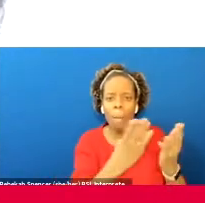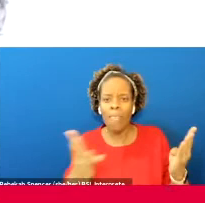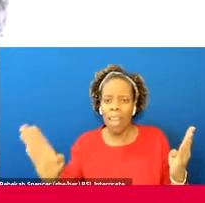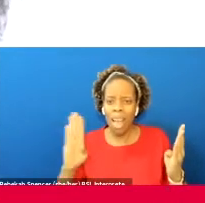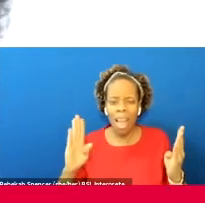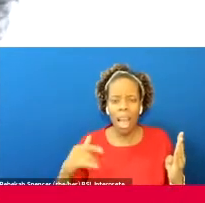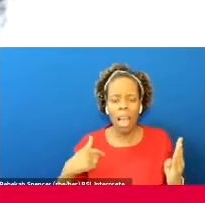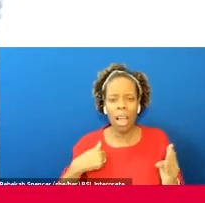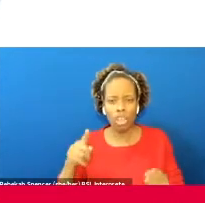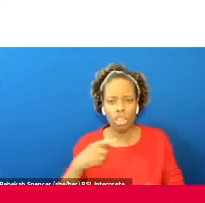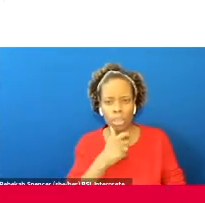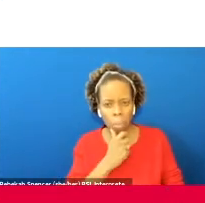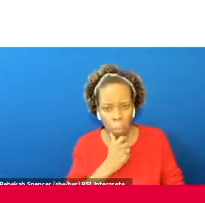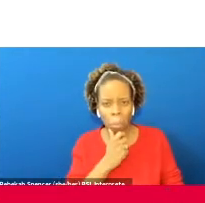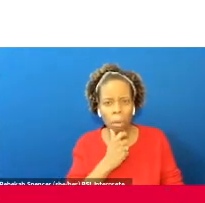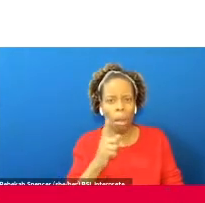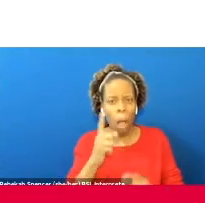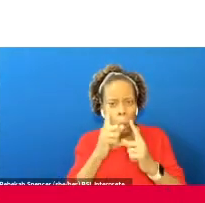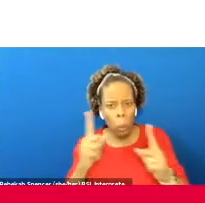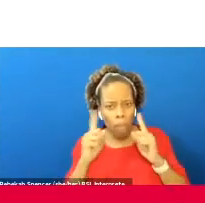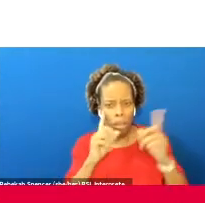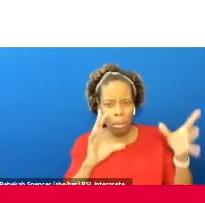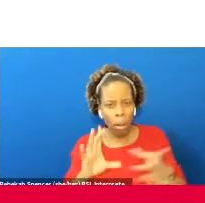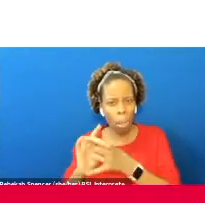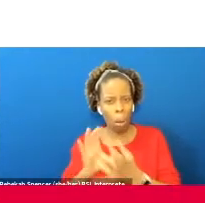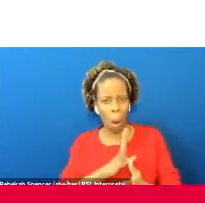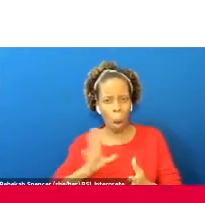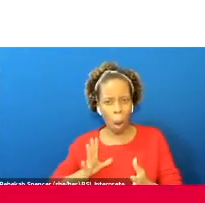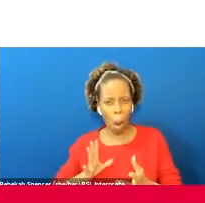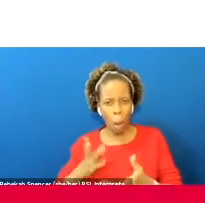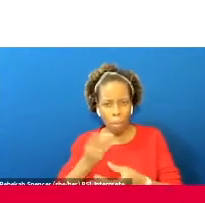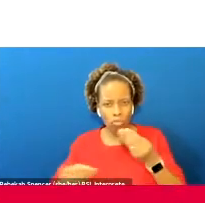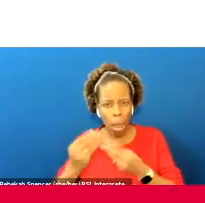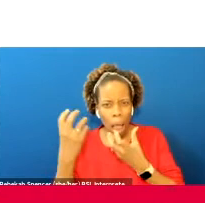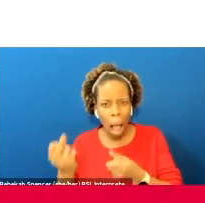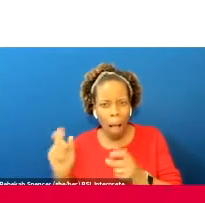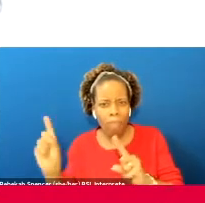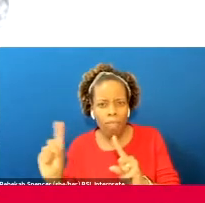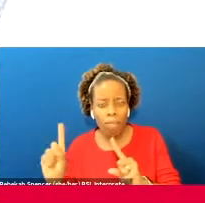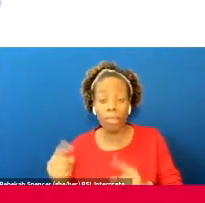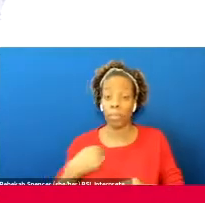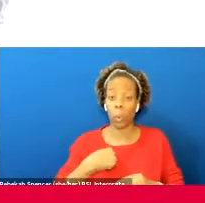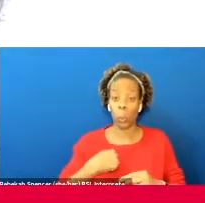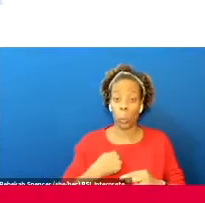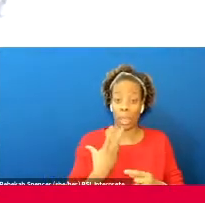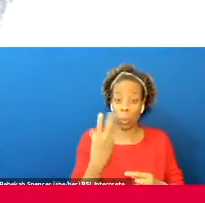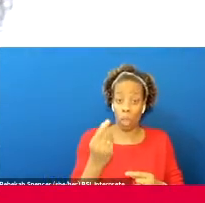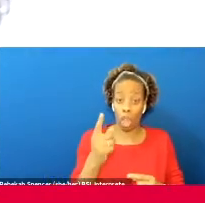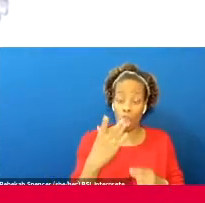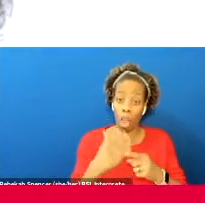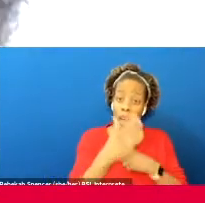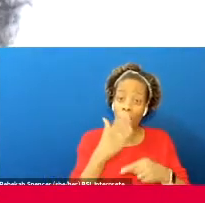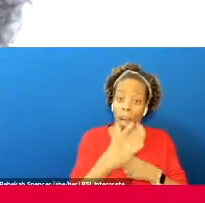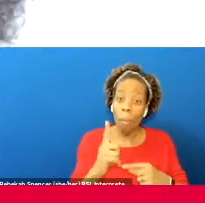into university involvements in the arms trade, and specifically the University of Manchester, where she and I both attended.